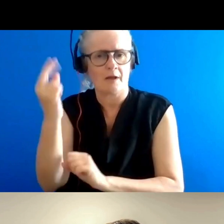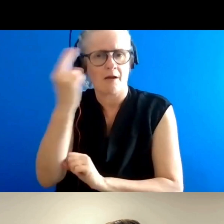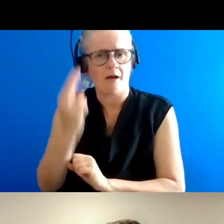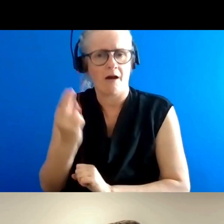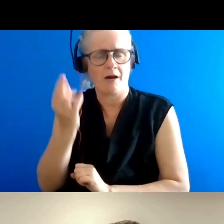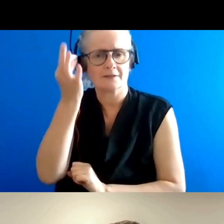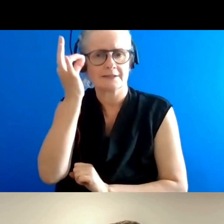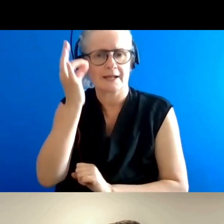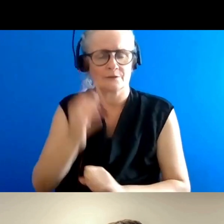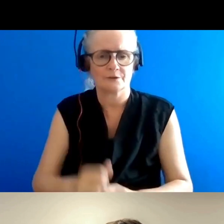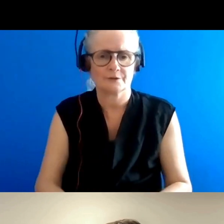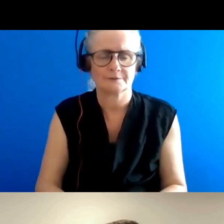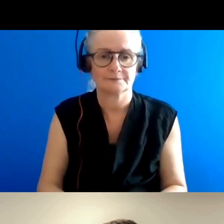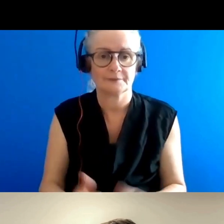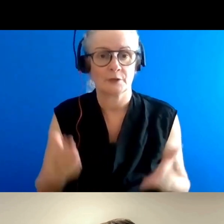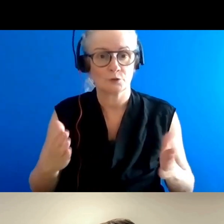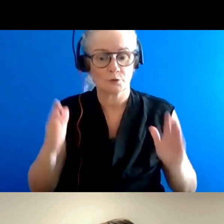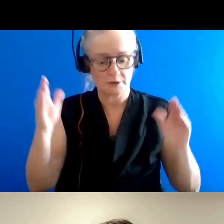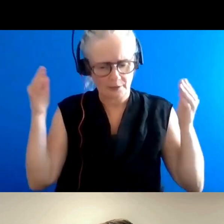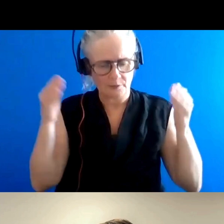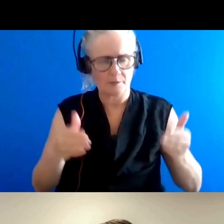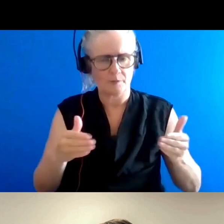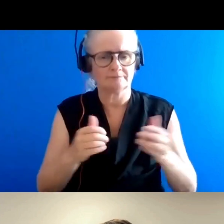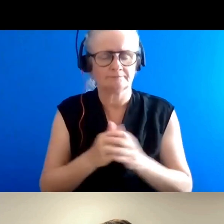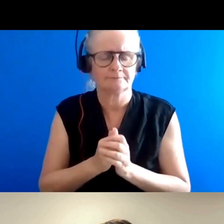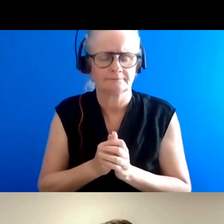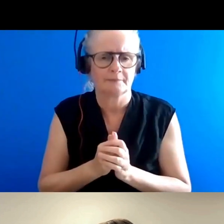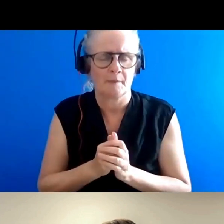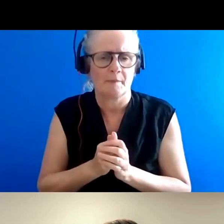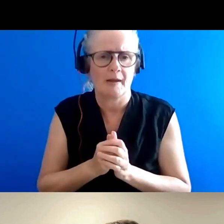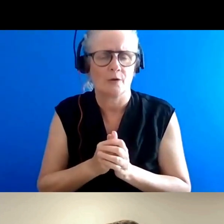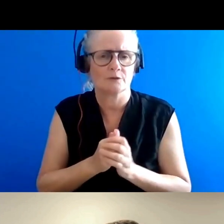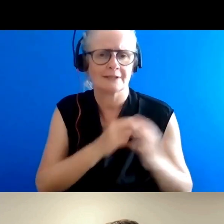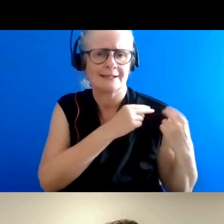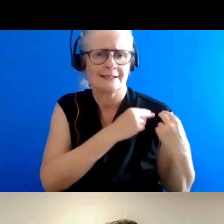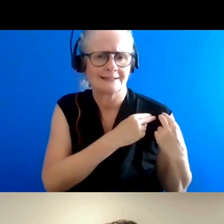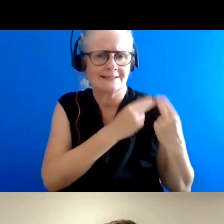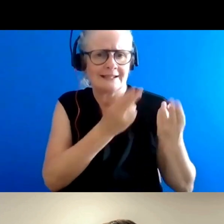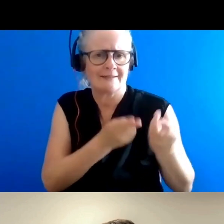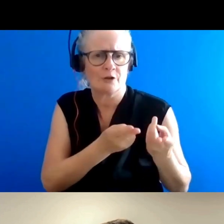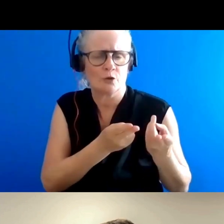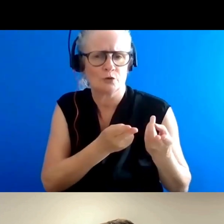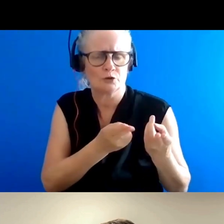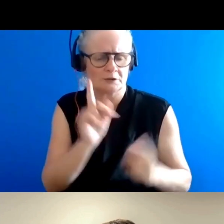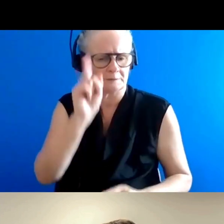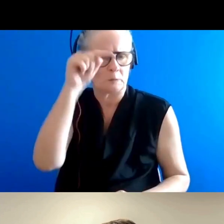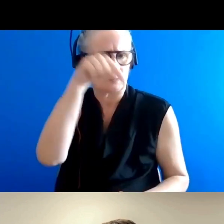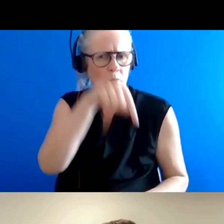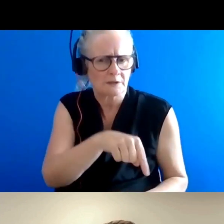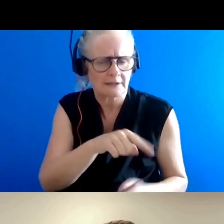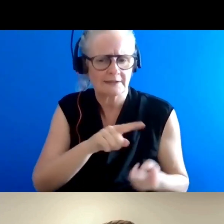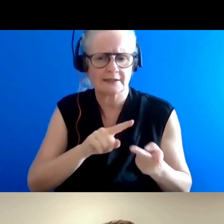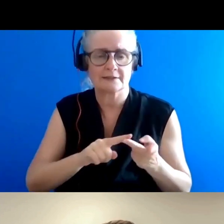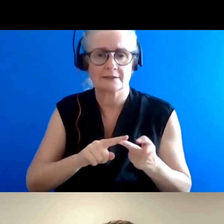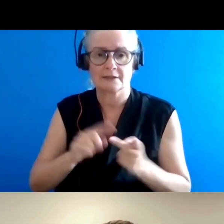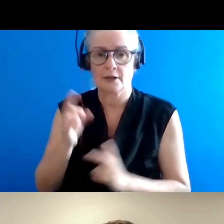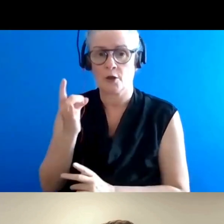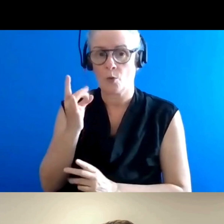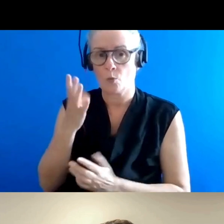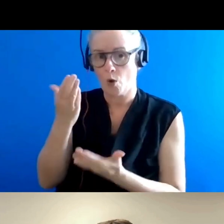And the implications of the English Devolution White Paper and what it means for strategic authorities and local